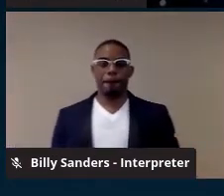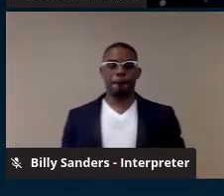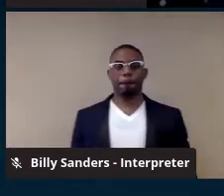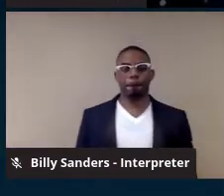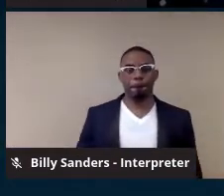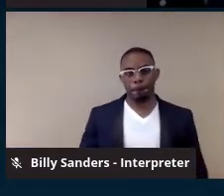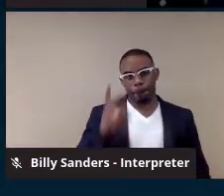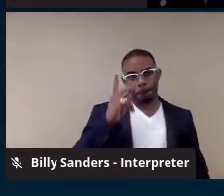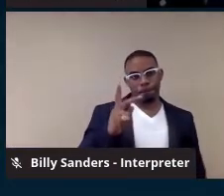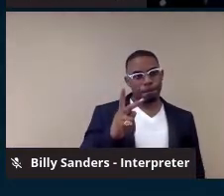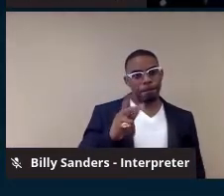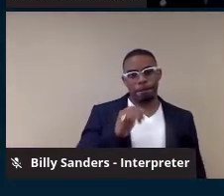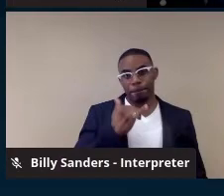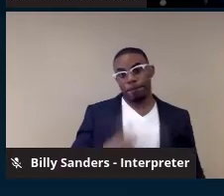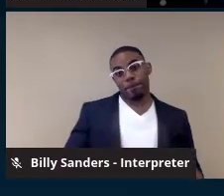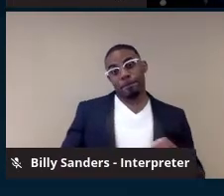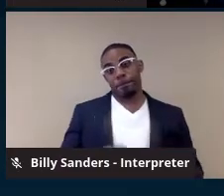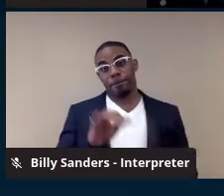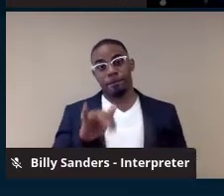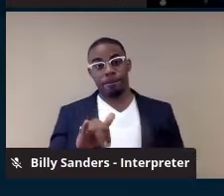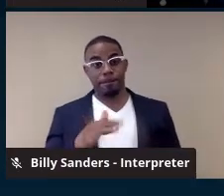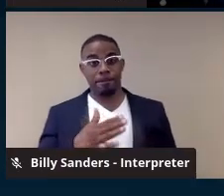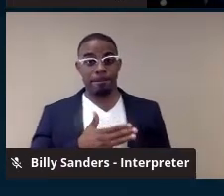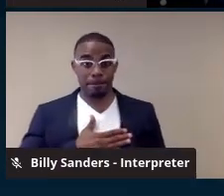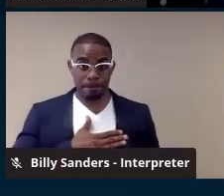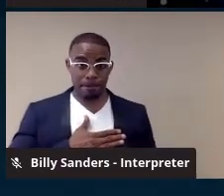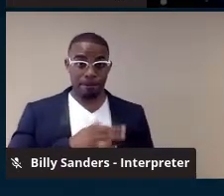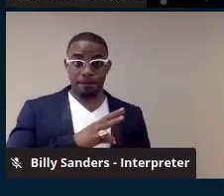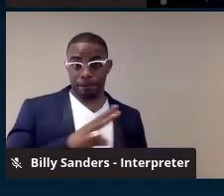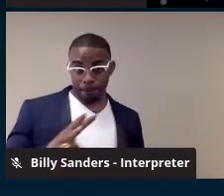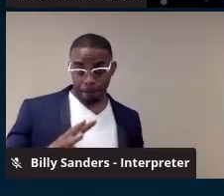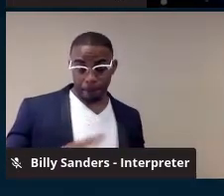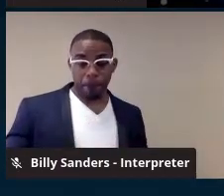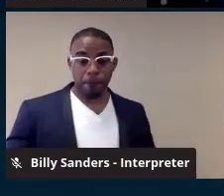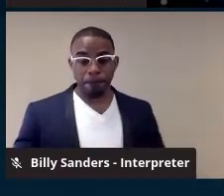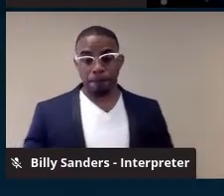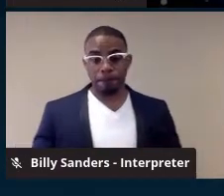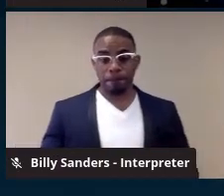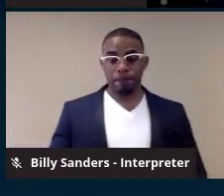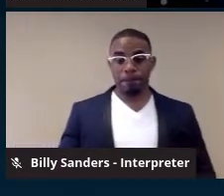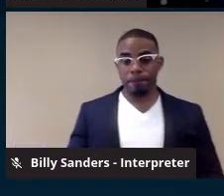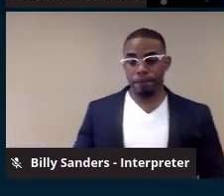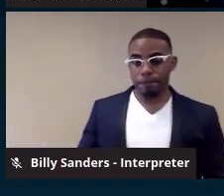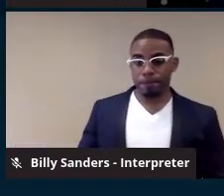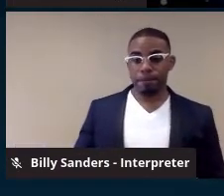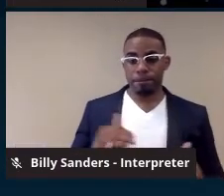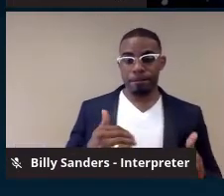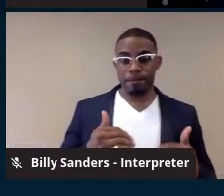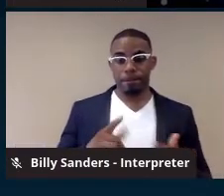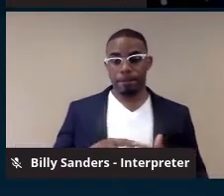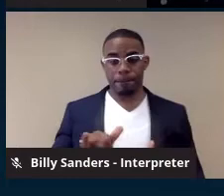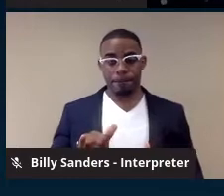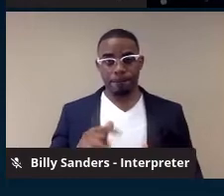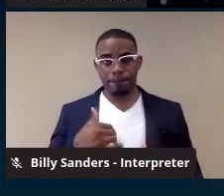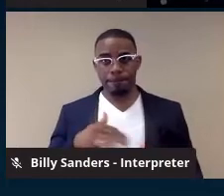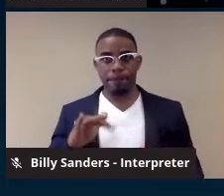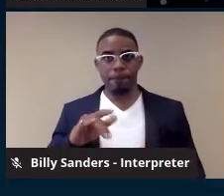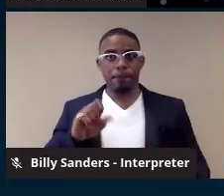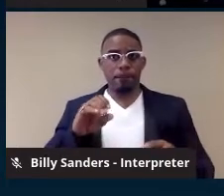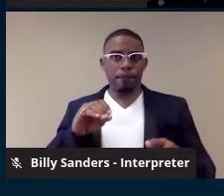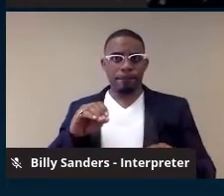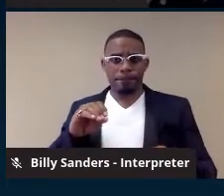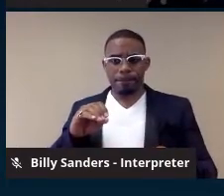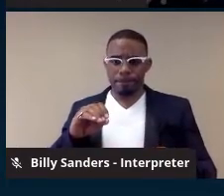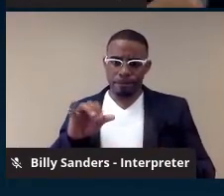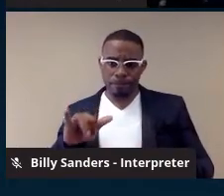and you'll see it's now added to the nav, my link, and it's now going to that route that I've built. So it is that